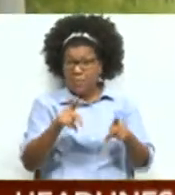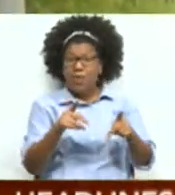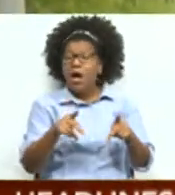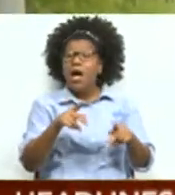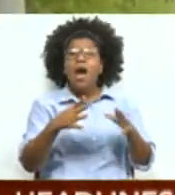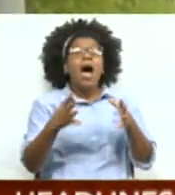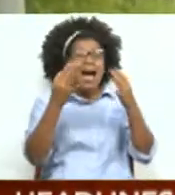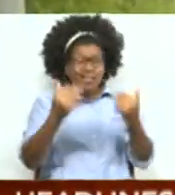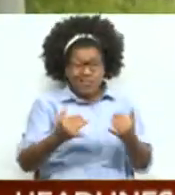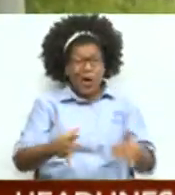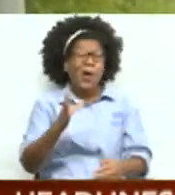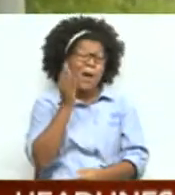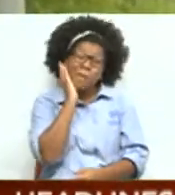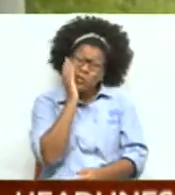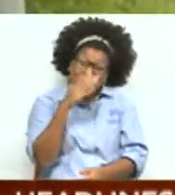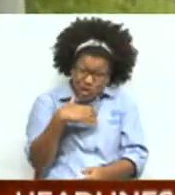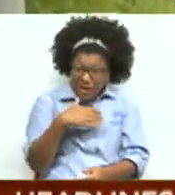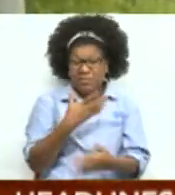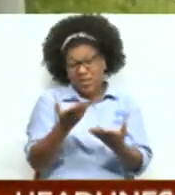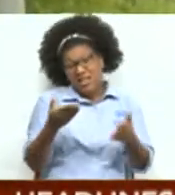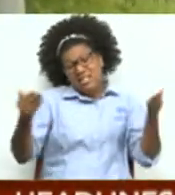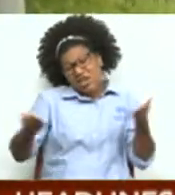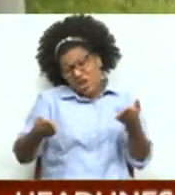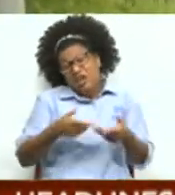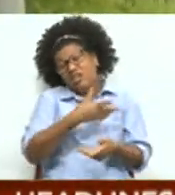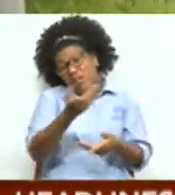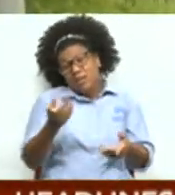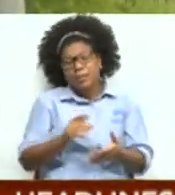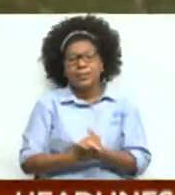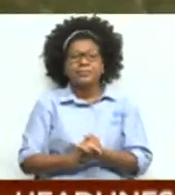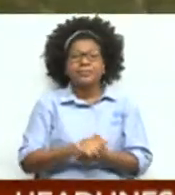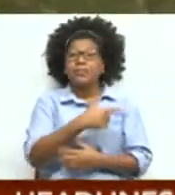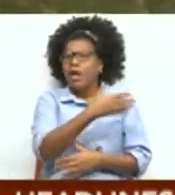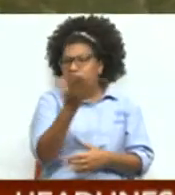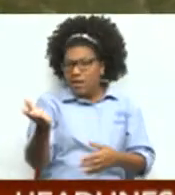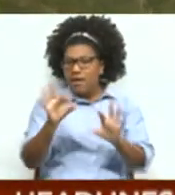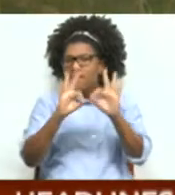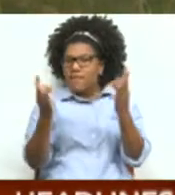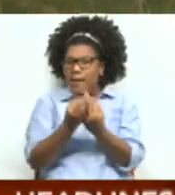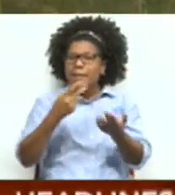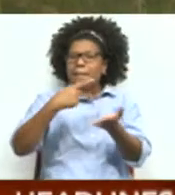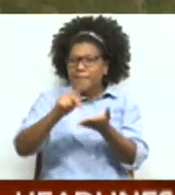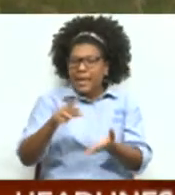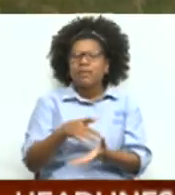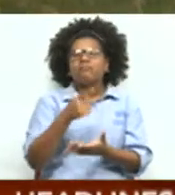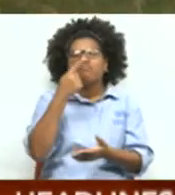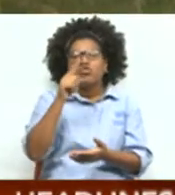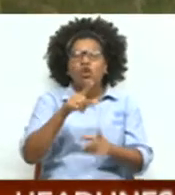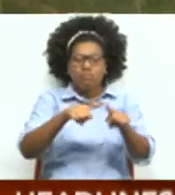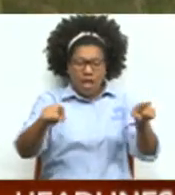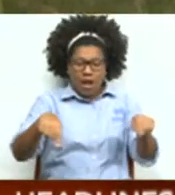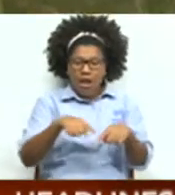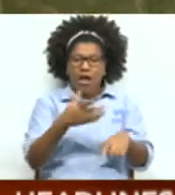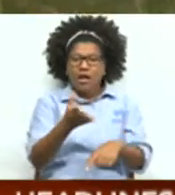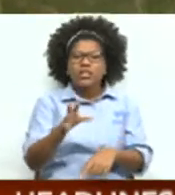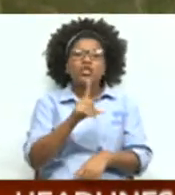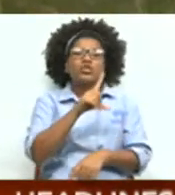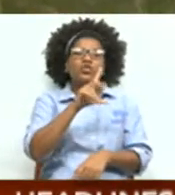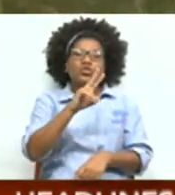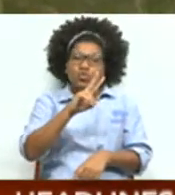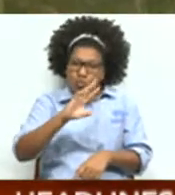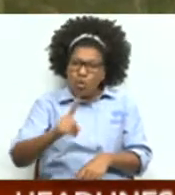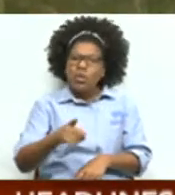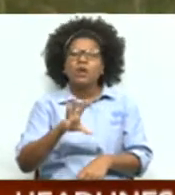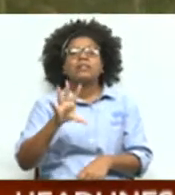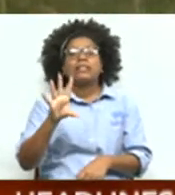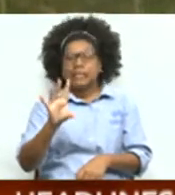paid in full for her lot in 2008. I would not have purchased Kattenbach from anybody, but because of